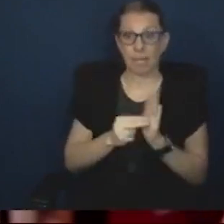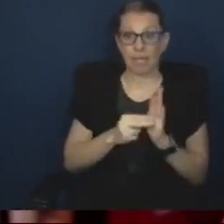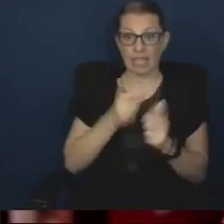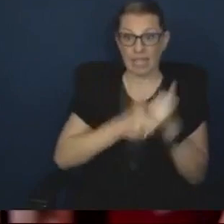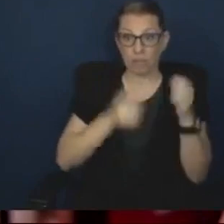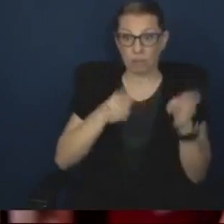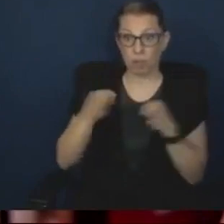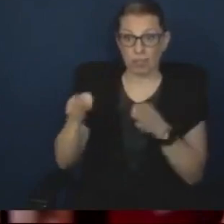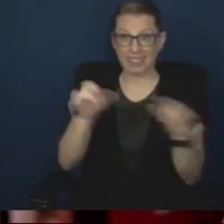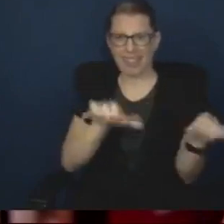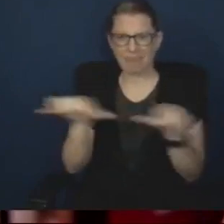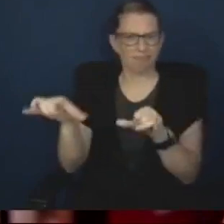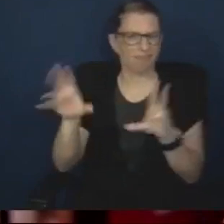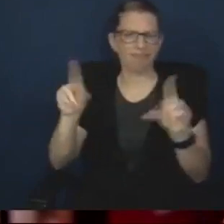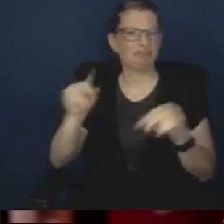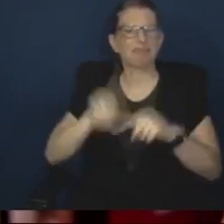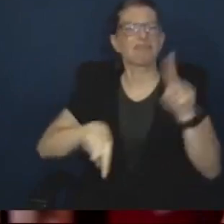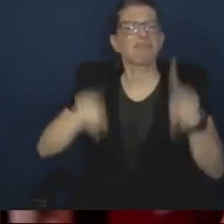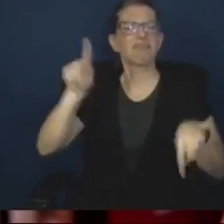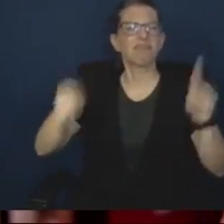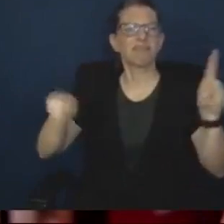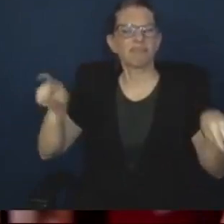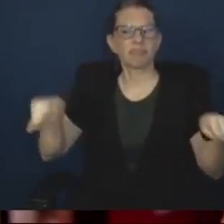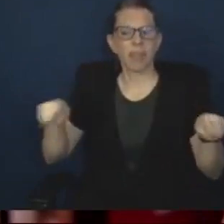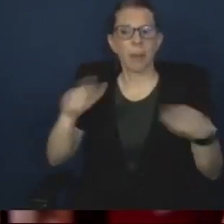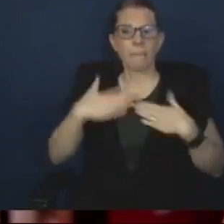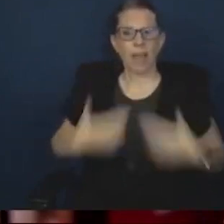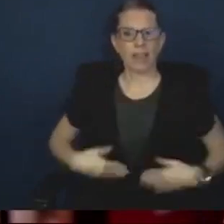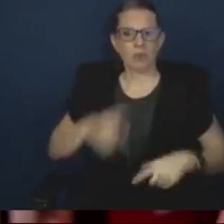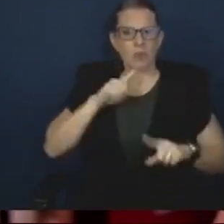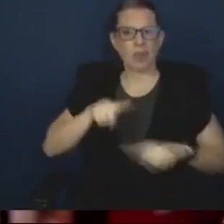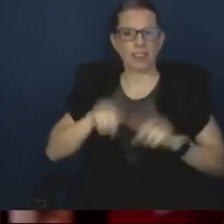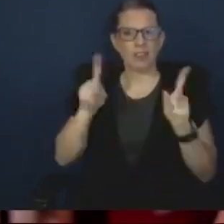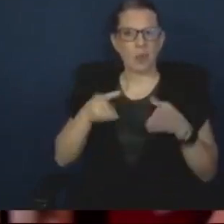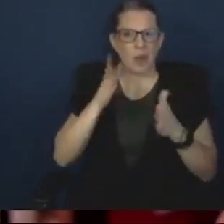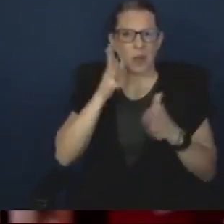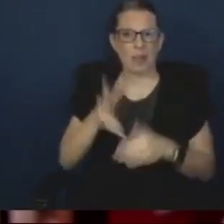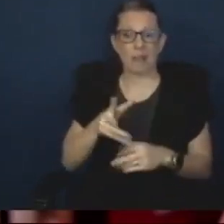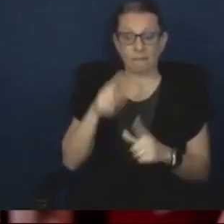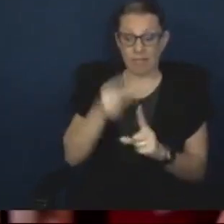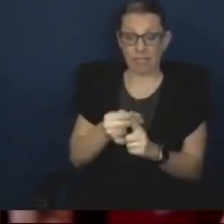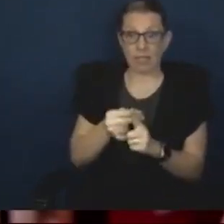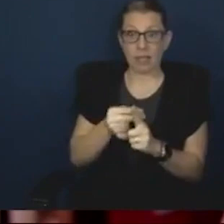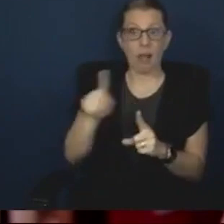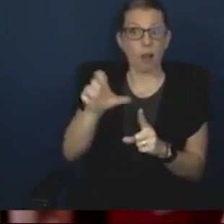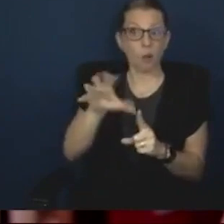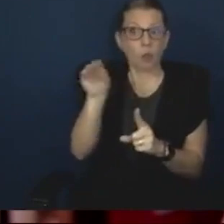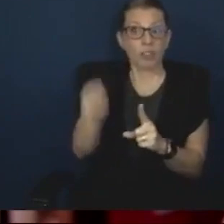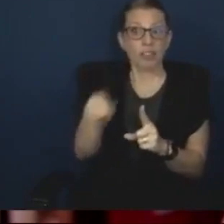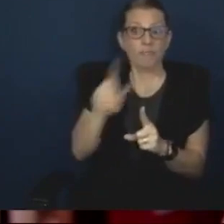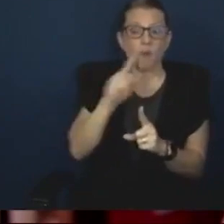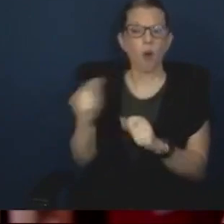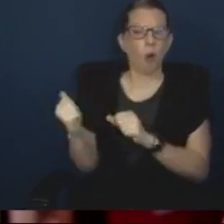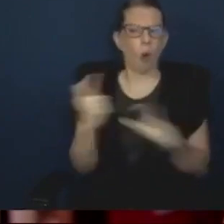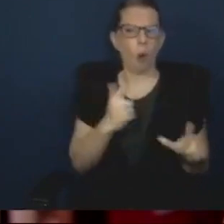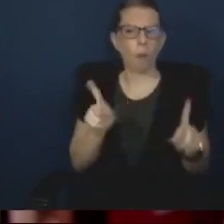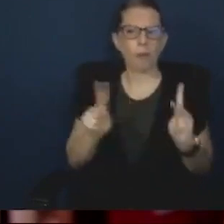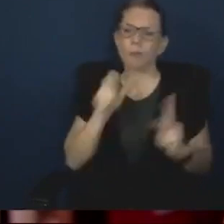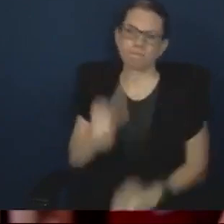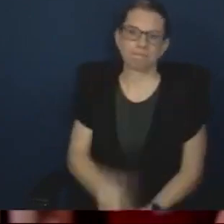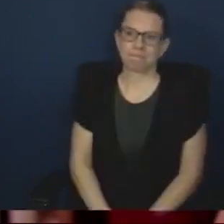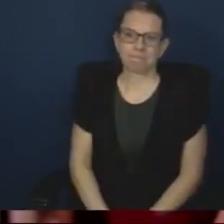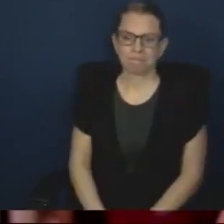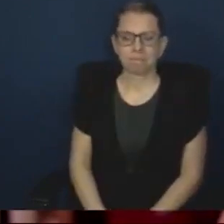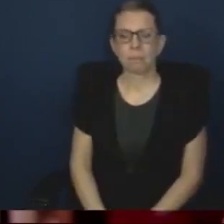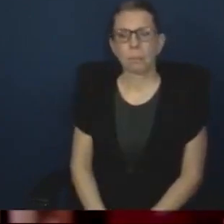way. And so vaccines are never going to be 100% in all people. So even though you